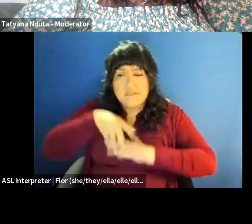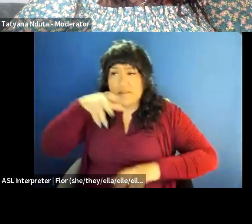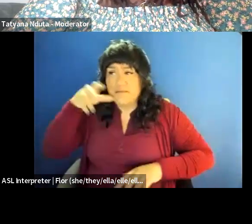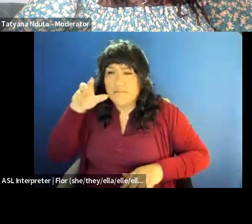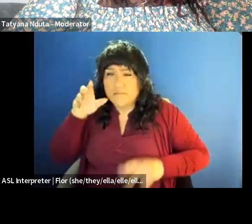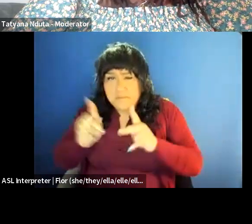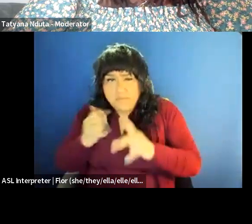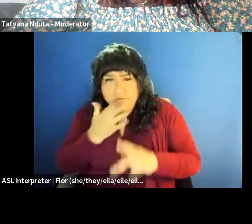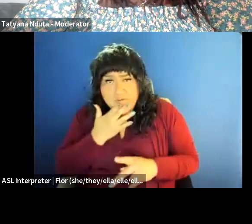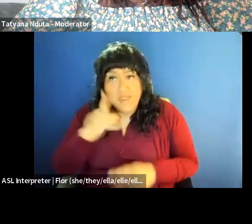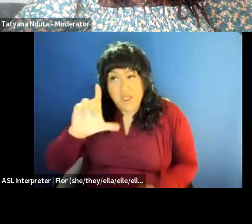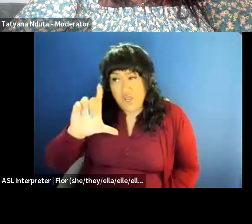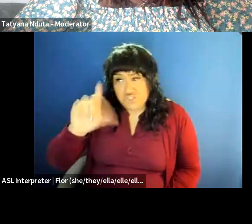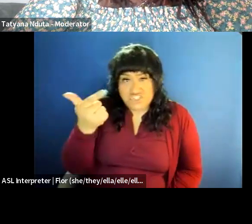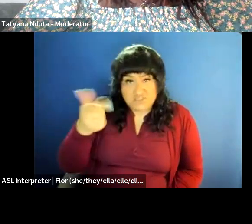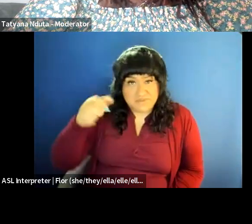the